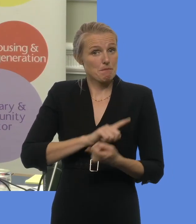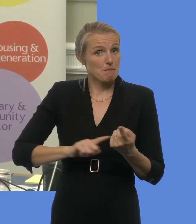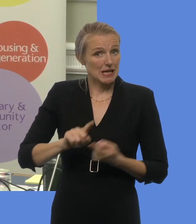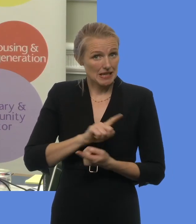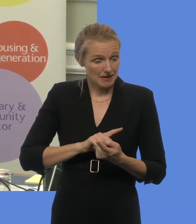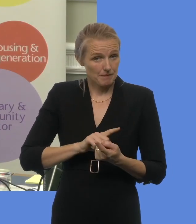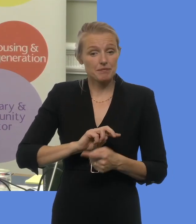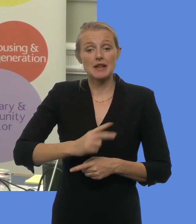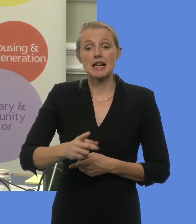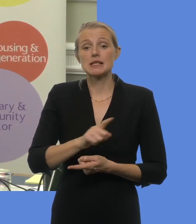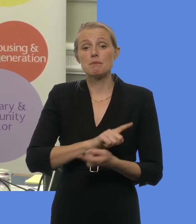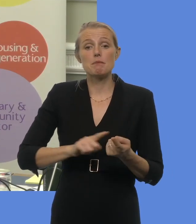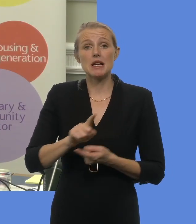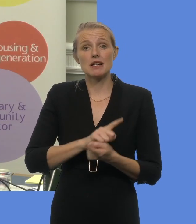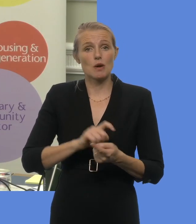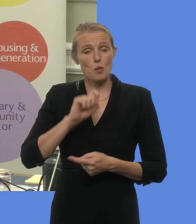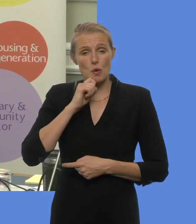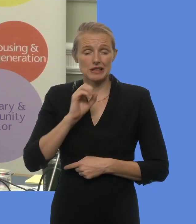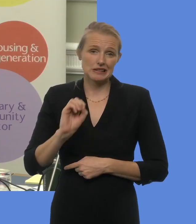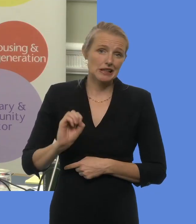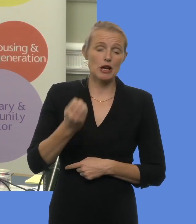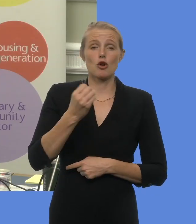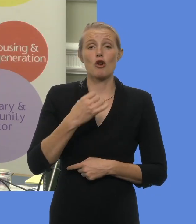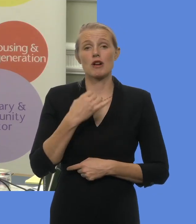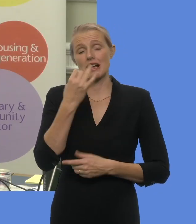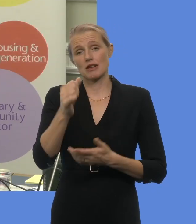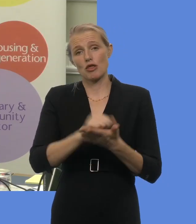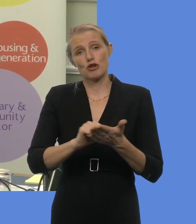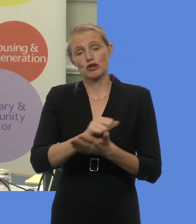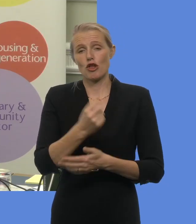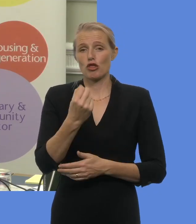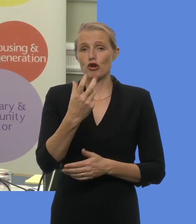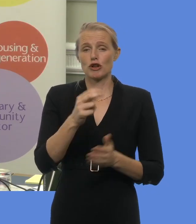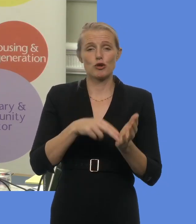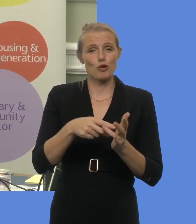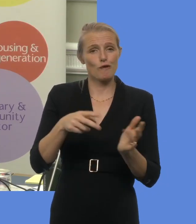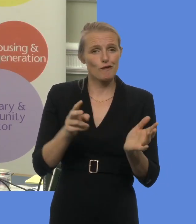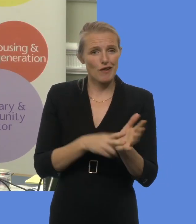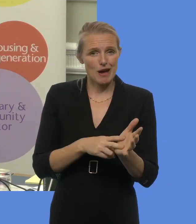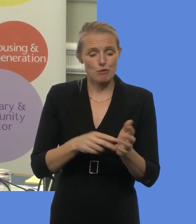So our next meeting will be 10 a.m. next Thursday, 13th of November,